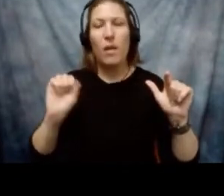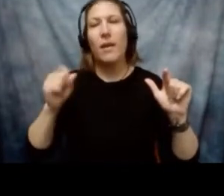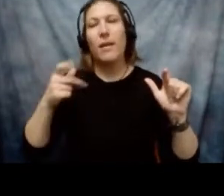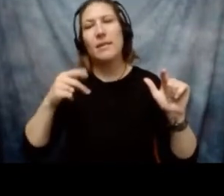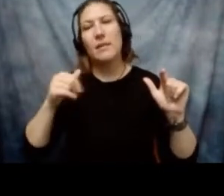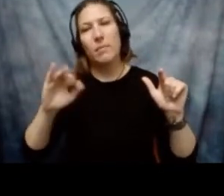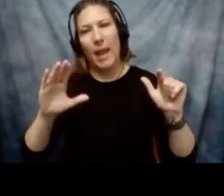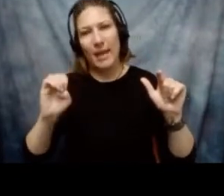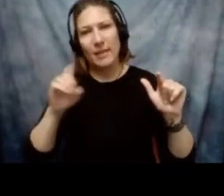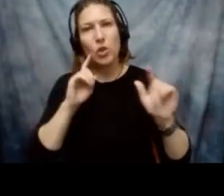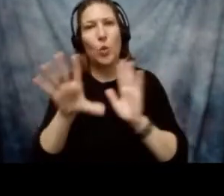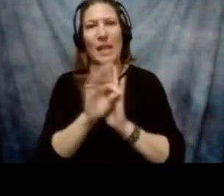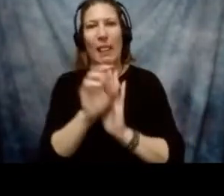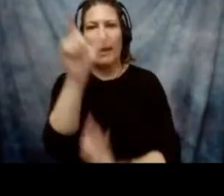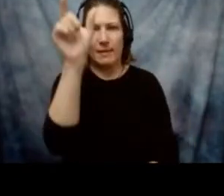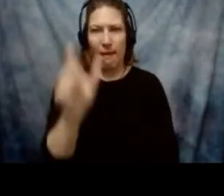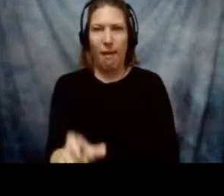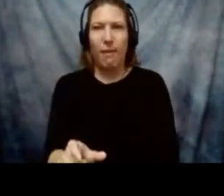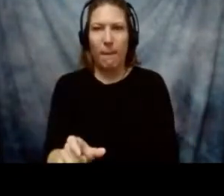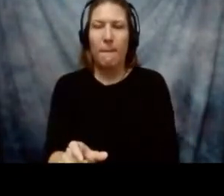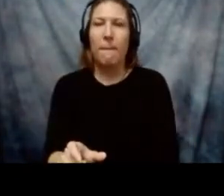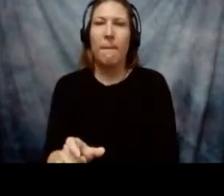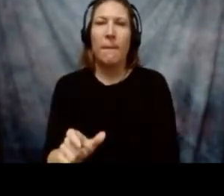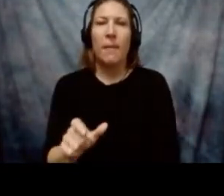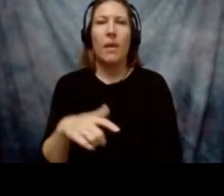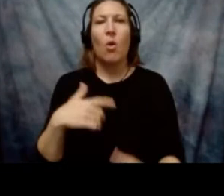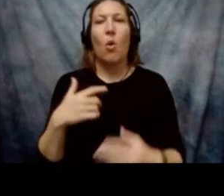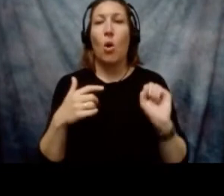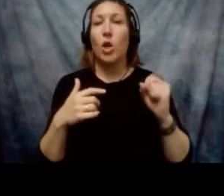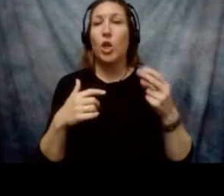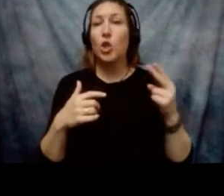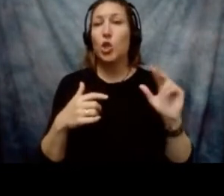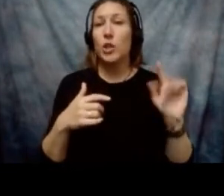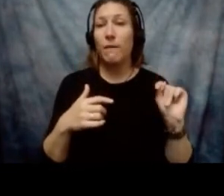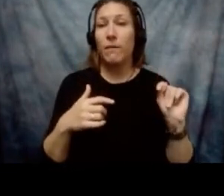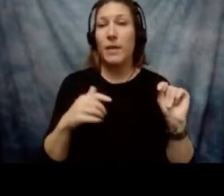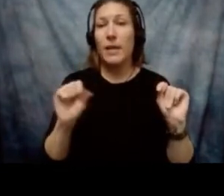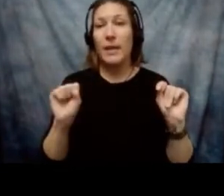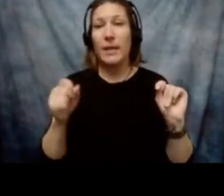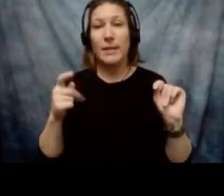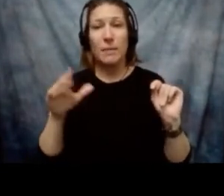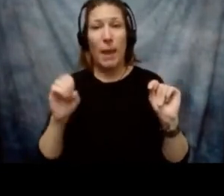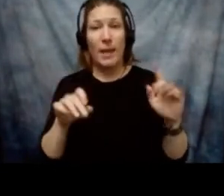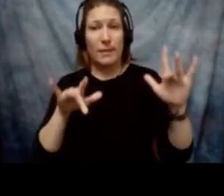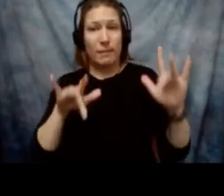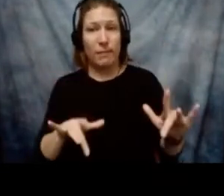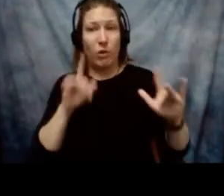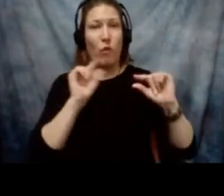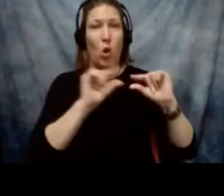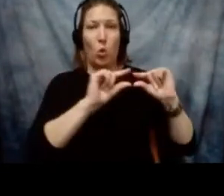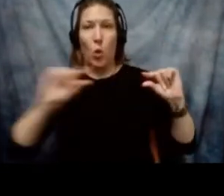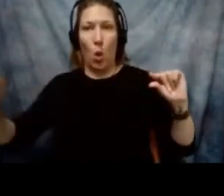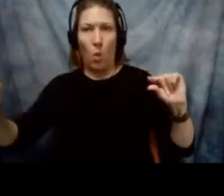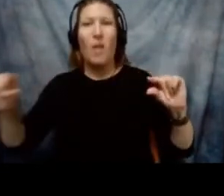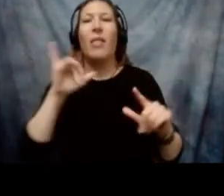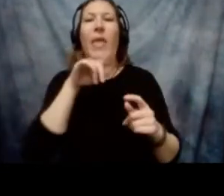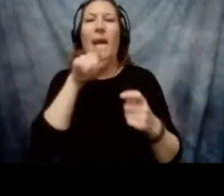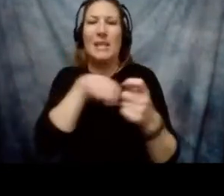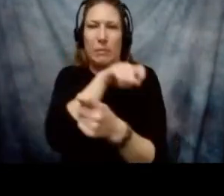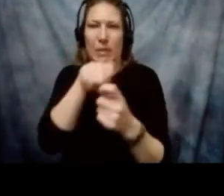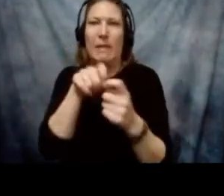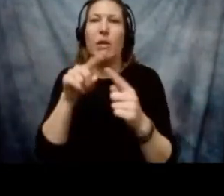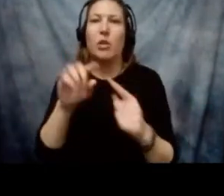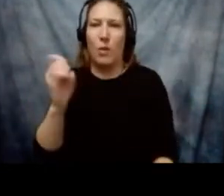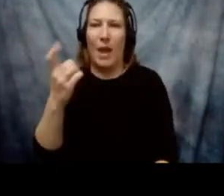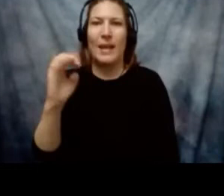Shift Space to do a row, that is Excel specific. So do I teach that? Well, that's one